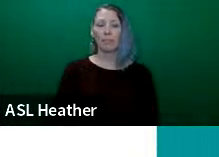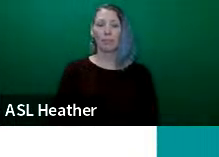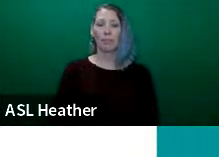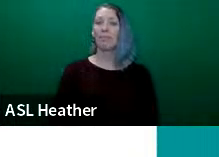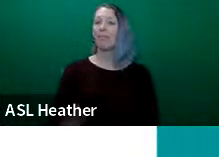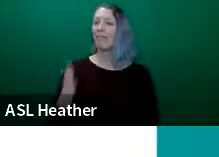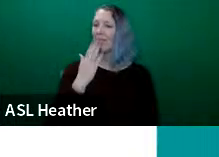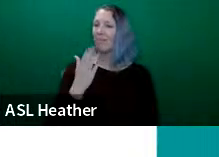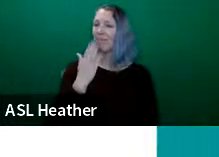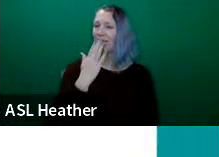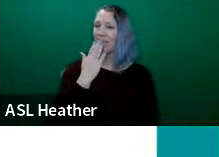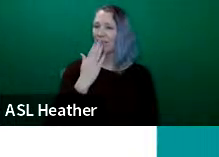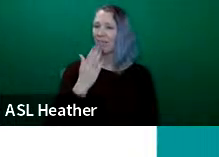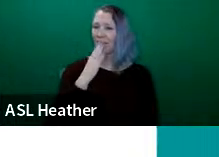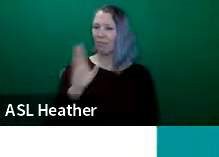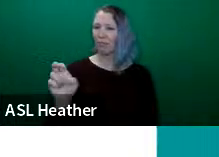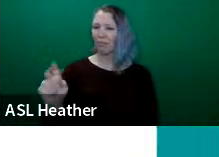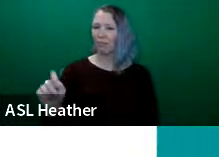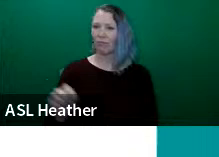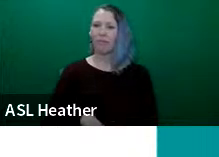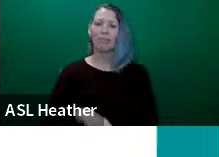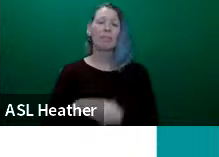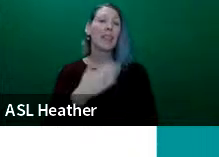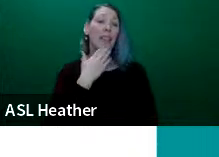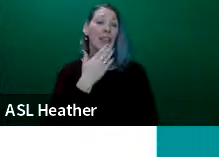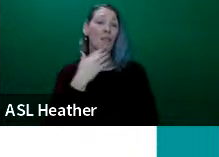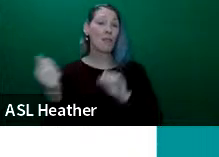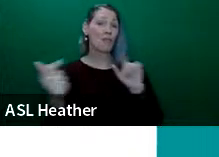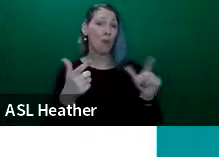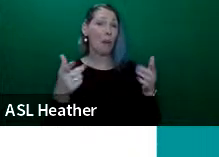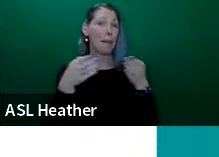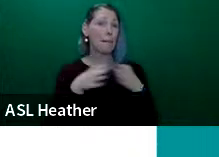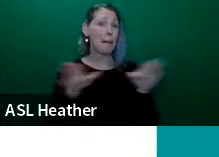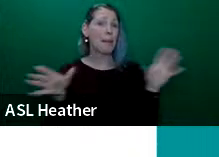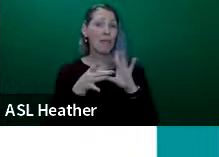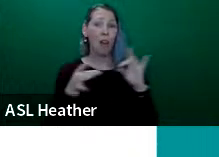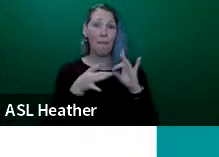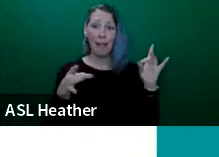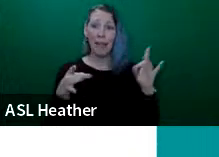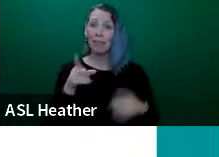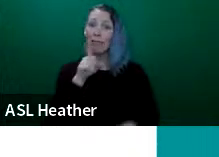Thank you, Brent. And thank you to all of our public commenters. Appreciate it.